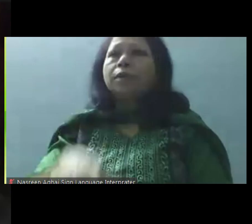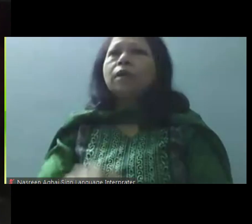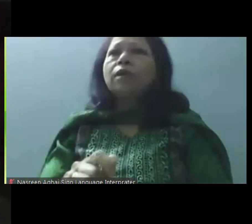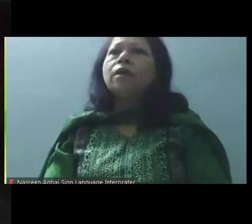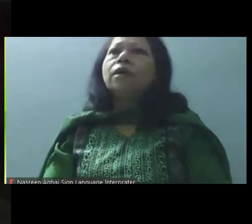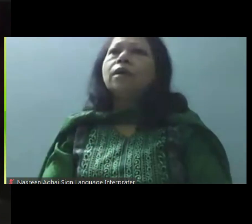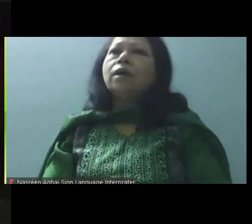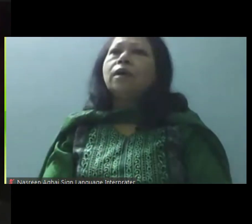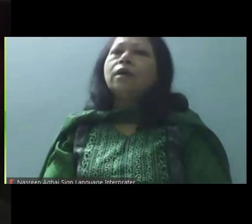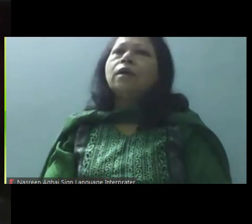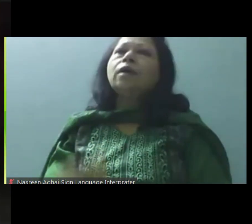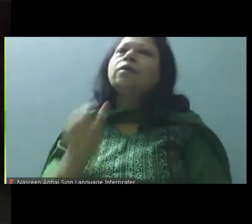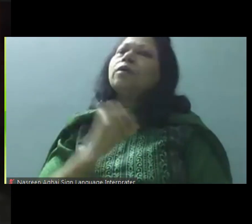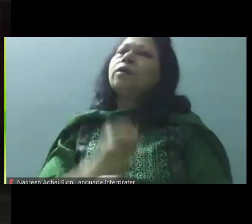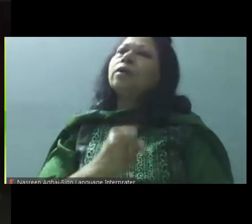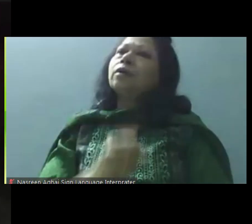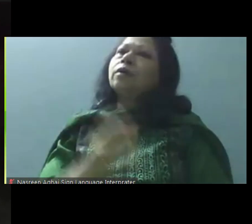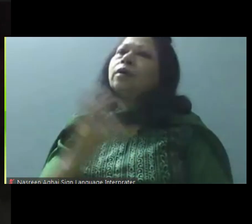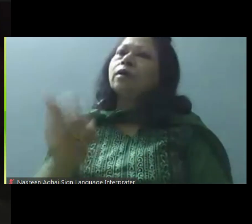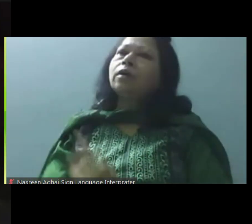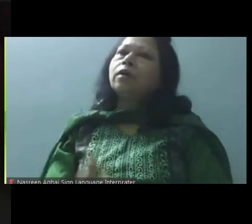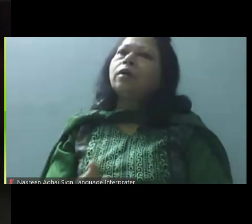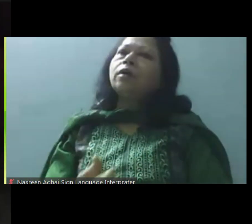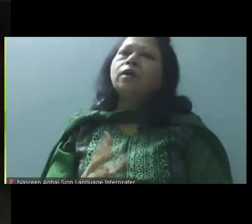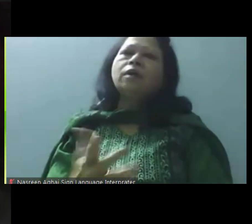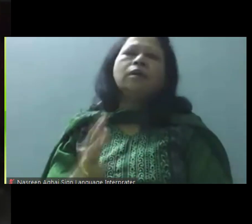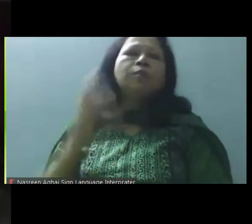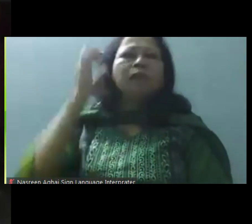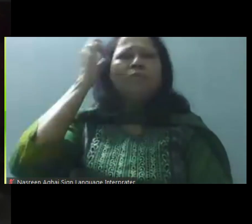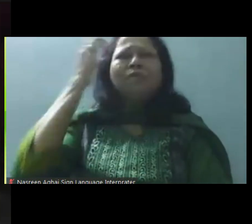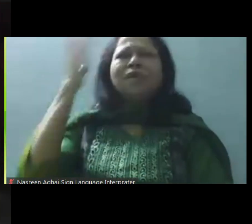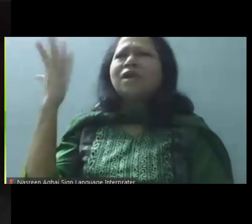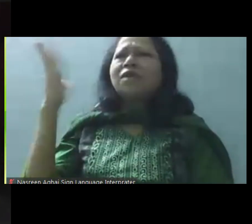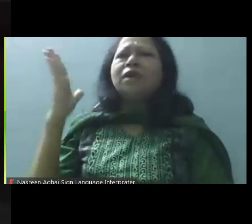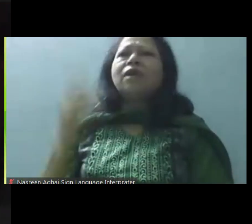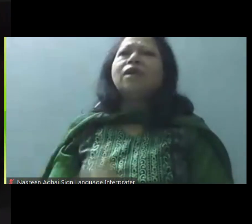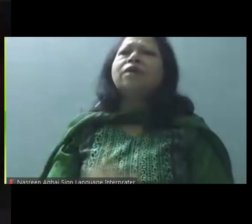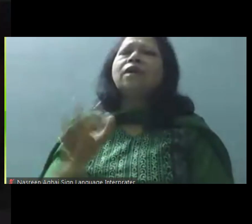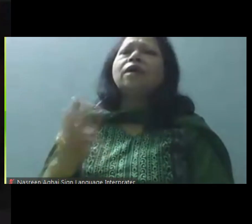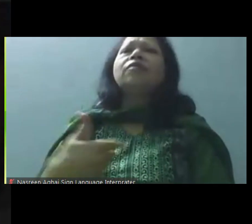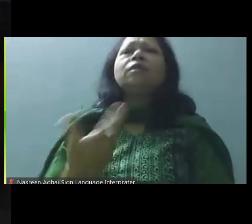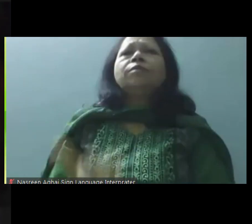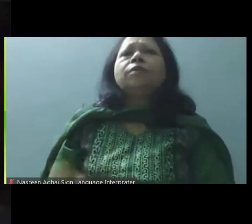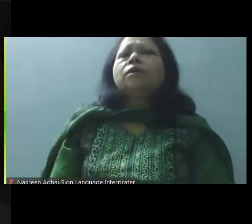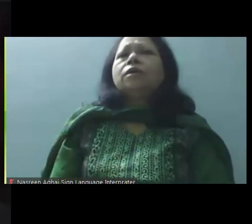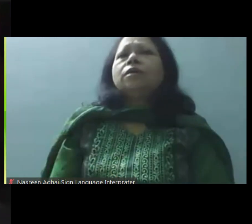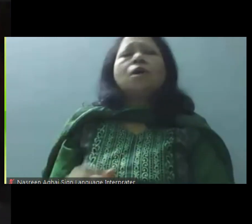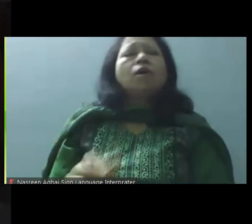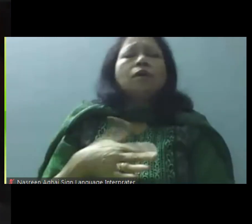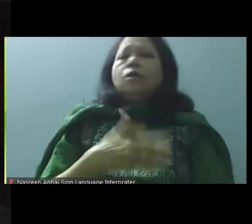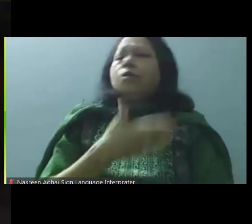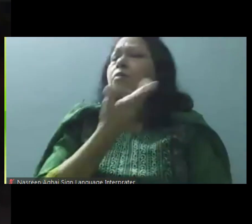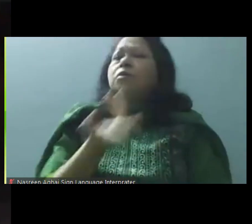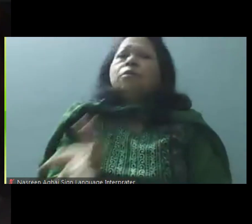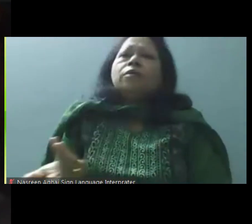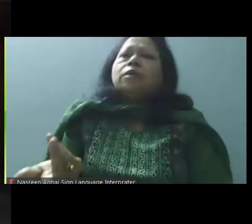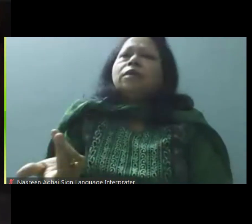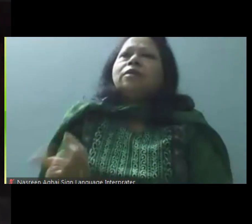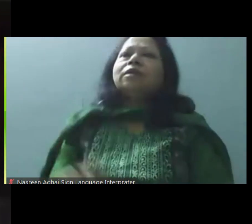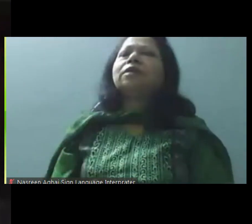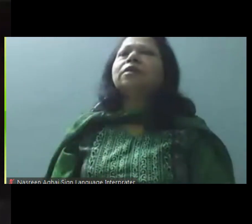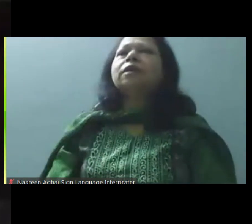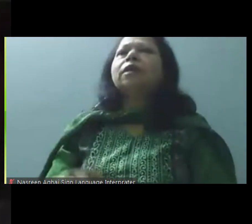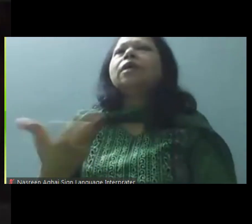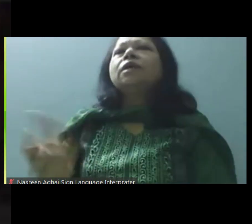the authorities are not aware enough, and that is why they are not interested enough. So